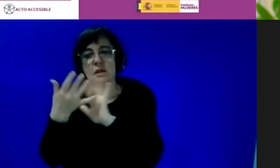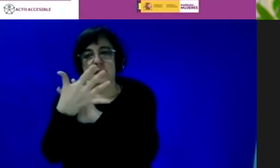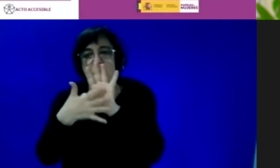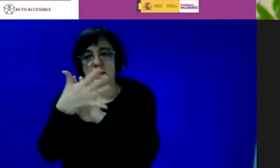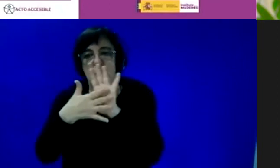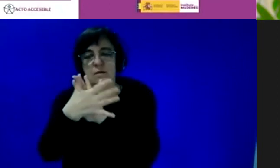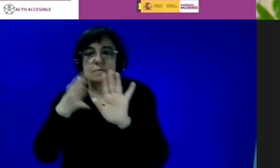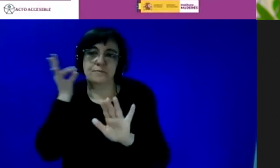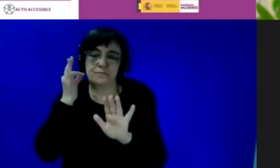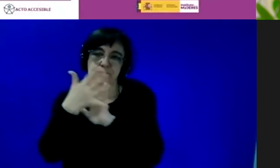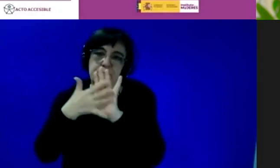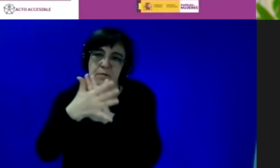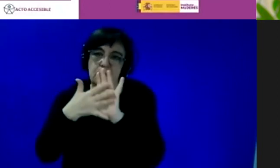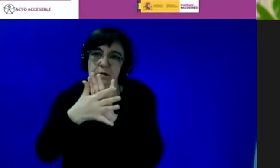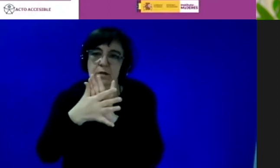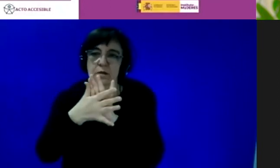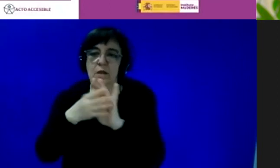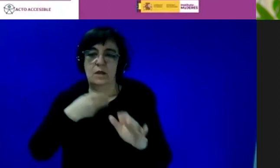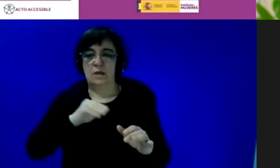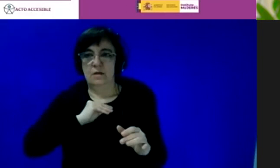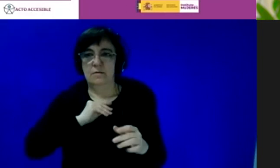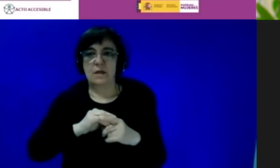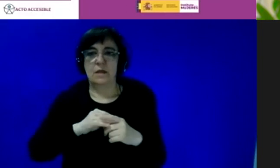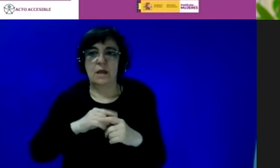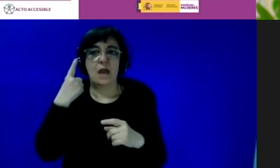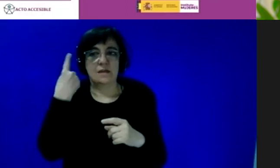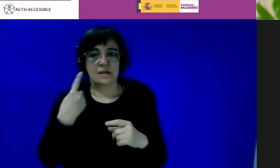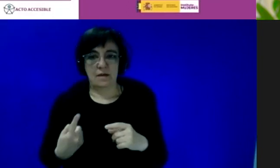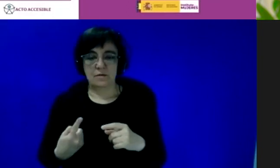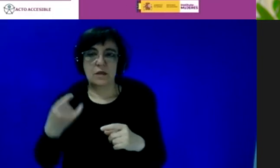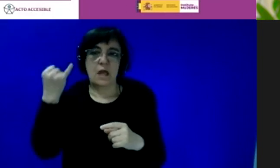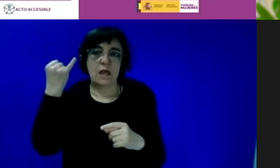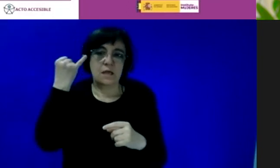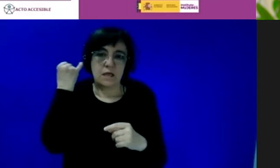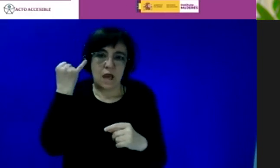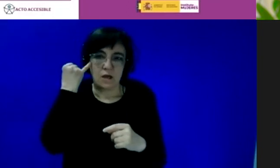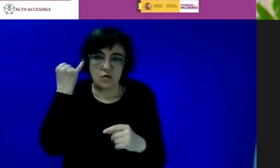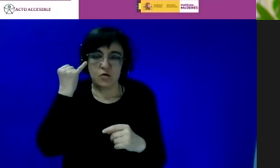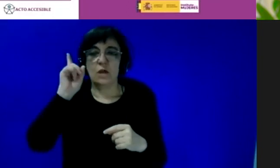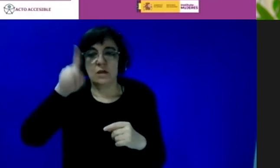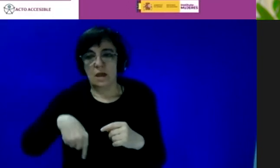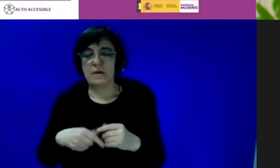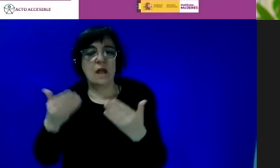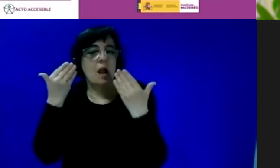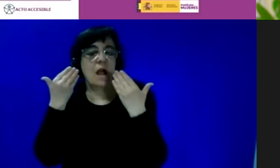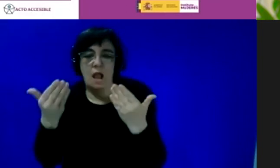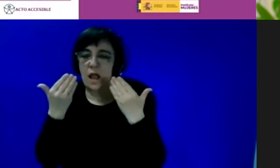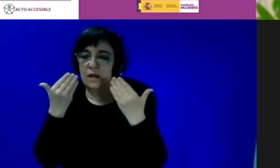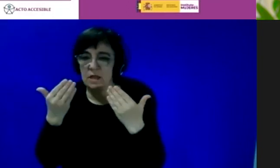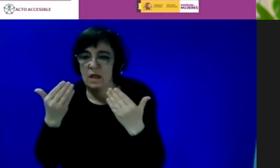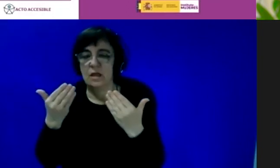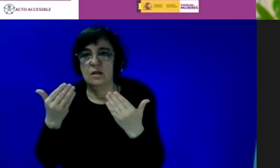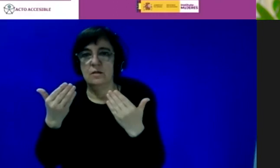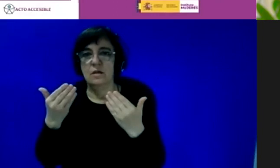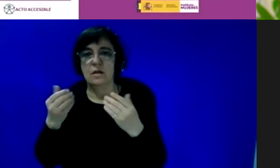Roda. Also our thanks to the sign language interpreters, Asun and Isabel,